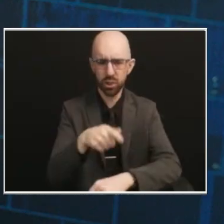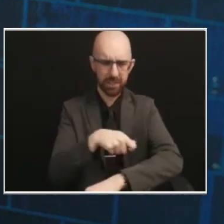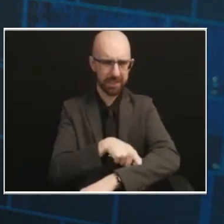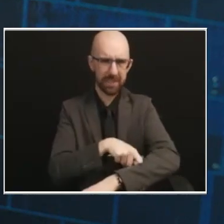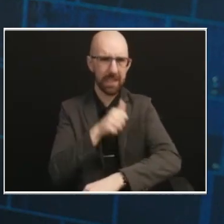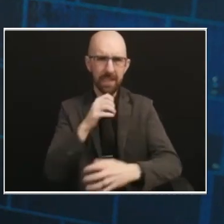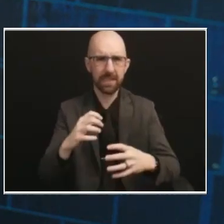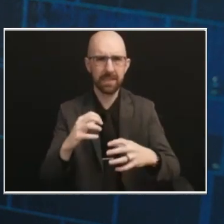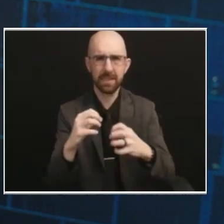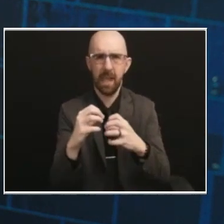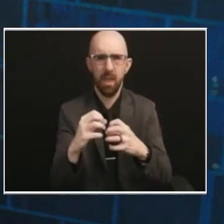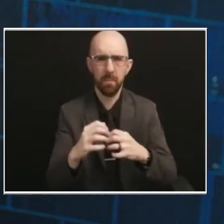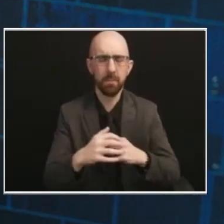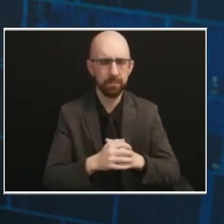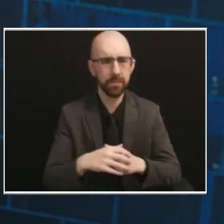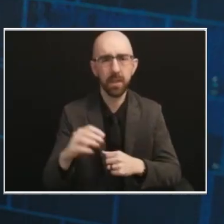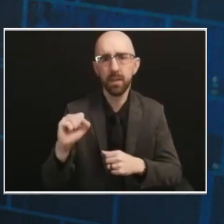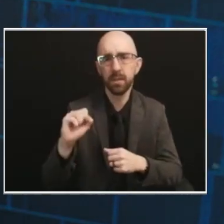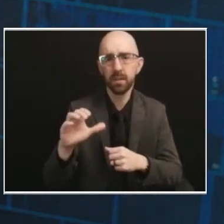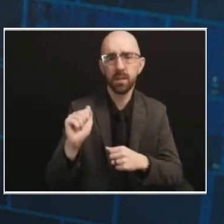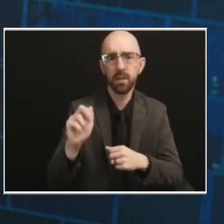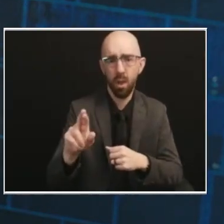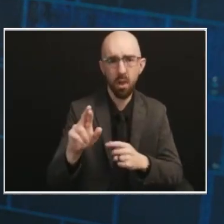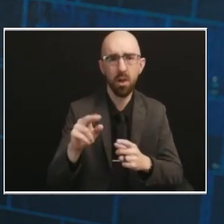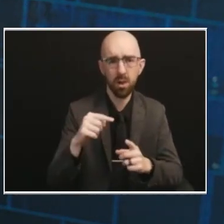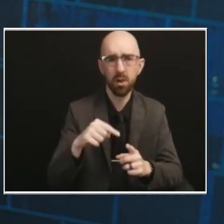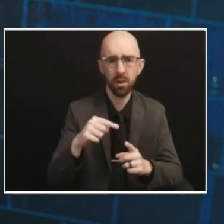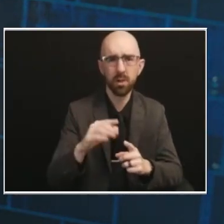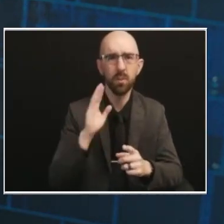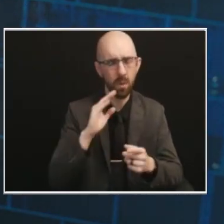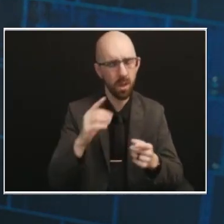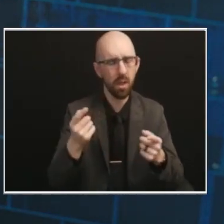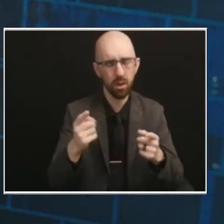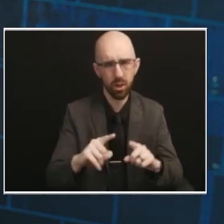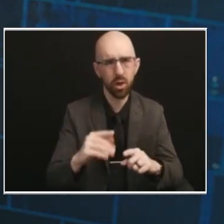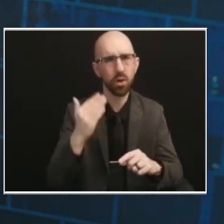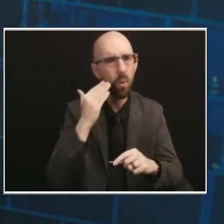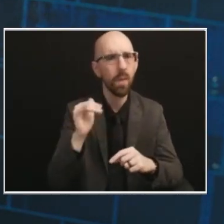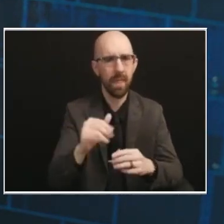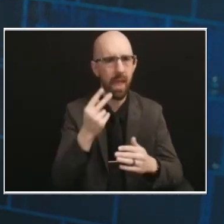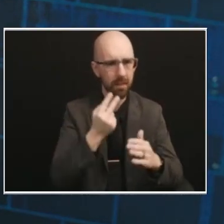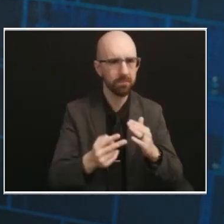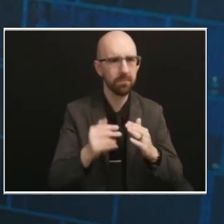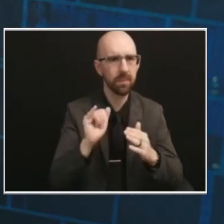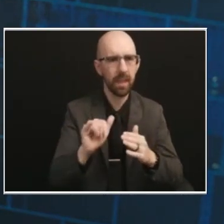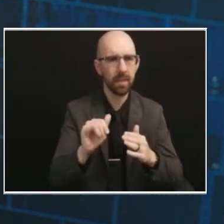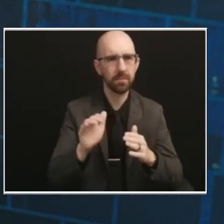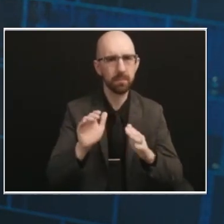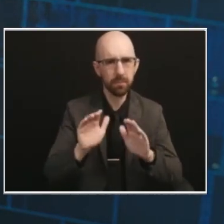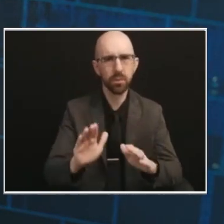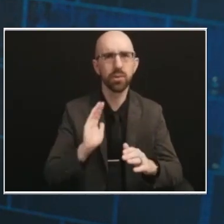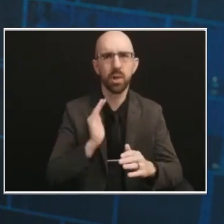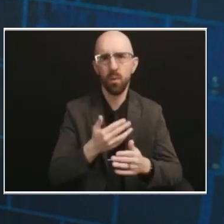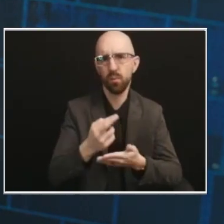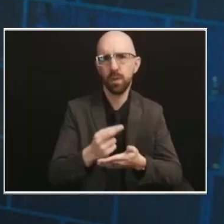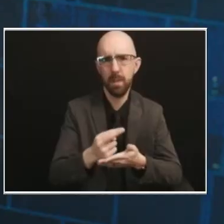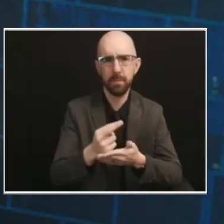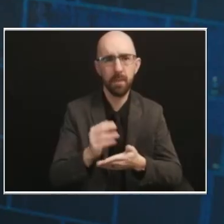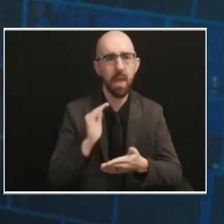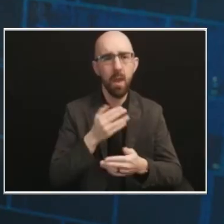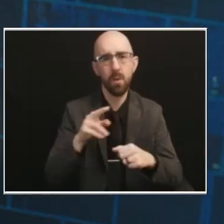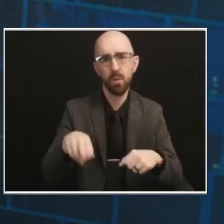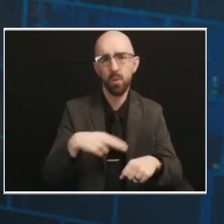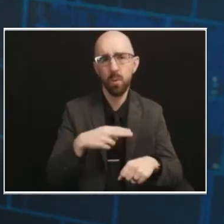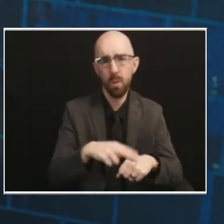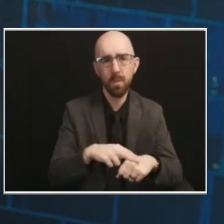So scarring and knowing that scarring is going to occur is one of the driving factors to our rehab plan. Our normal intact